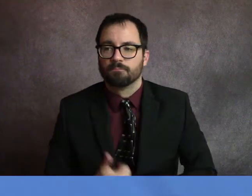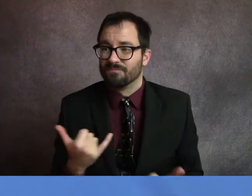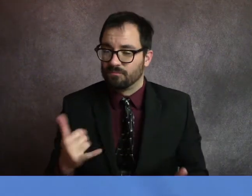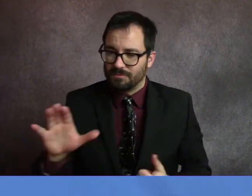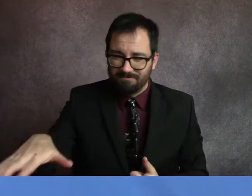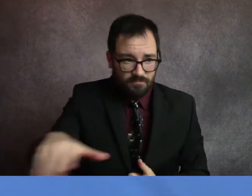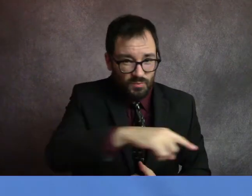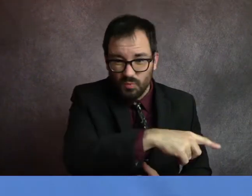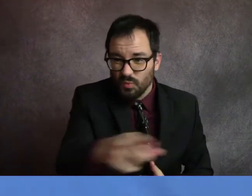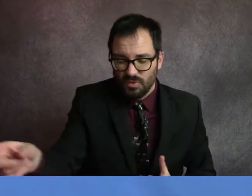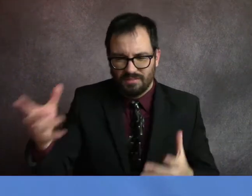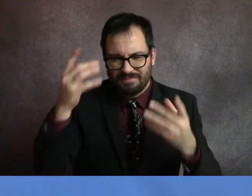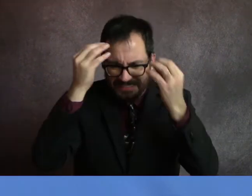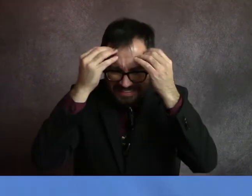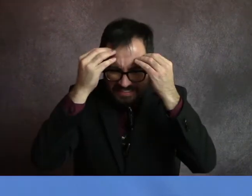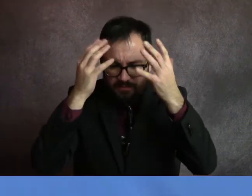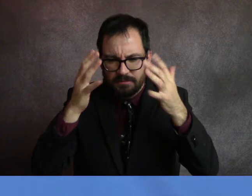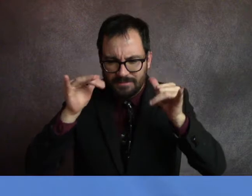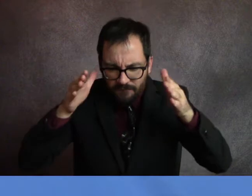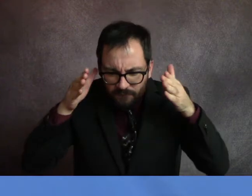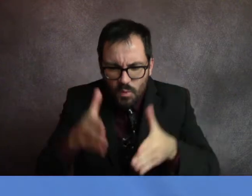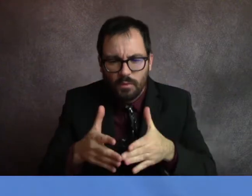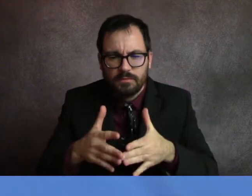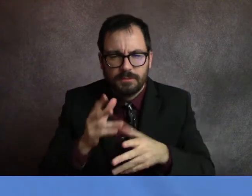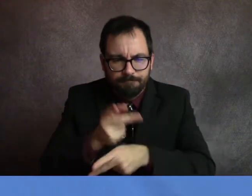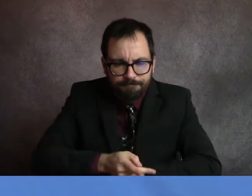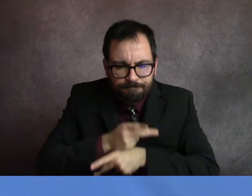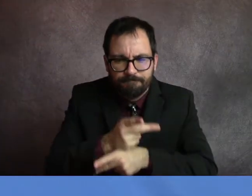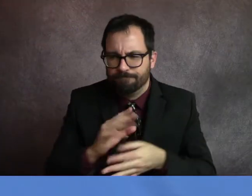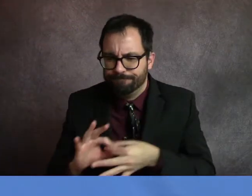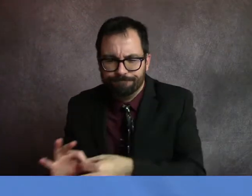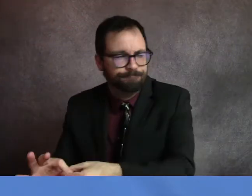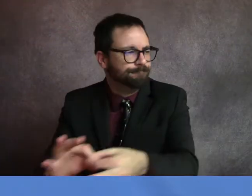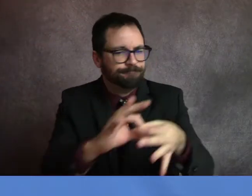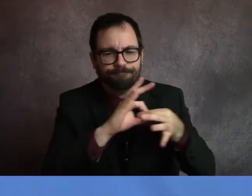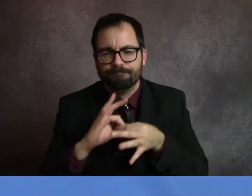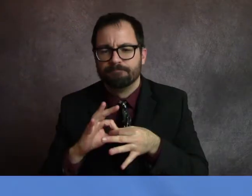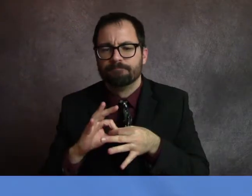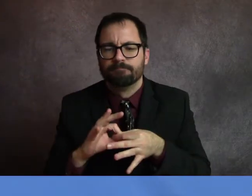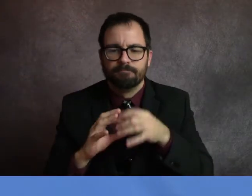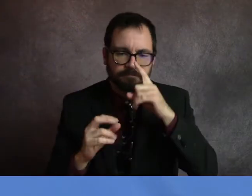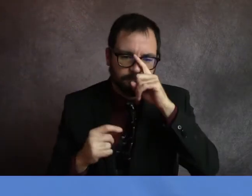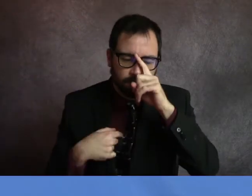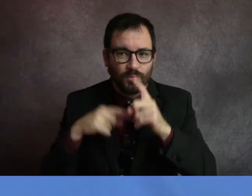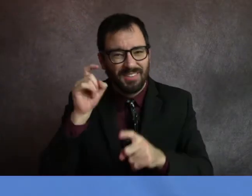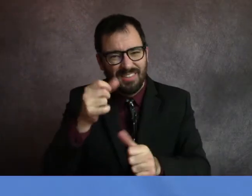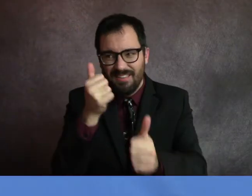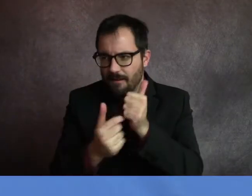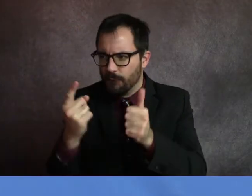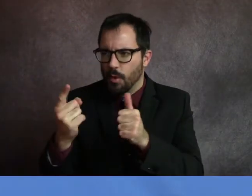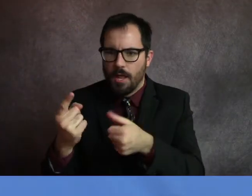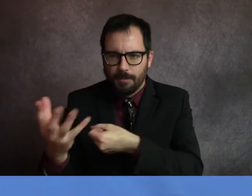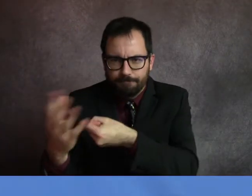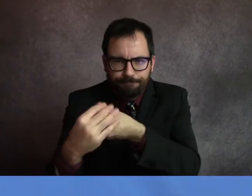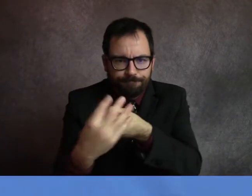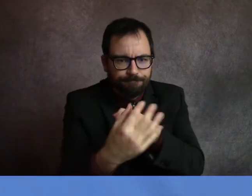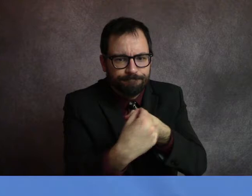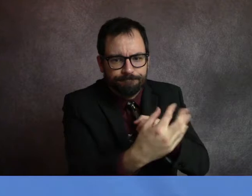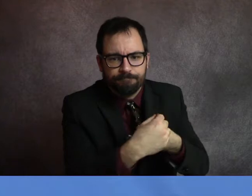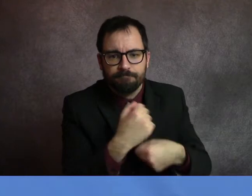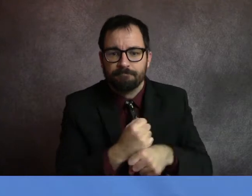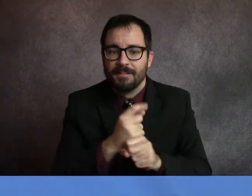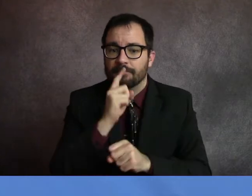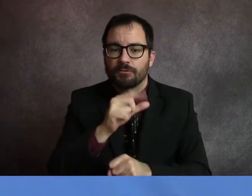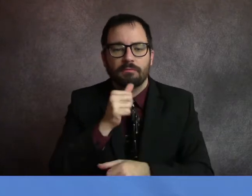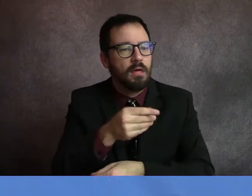effort. We need everyone to do their part. We cannot let our guard down, not even for a little bit. We need to keep wearing